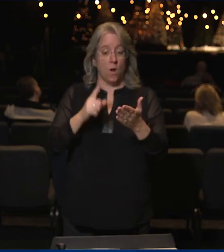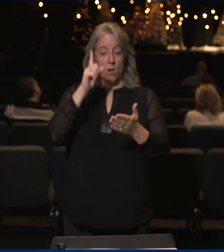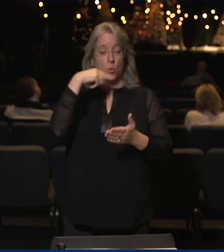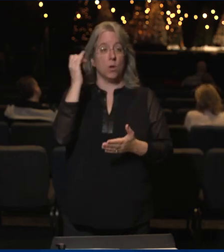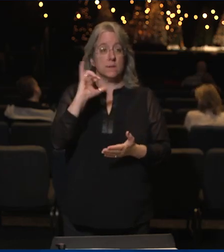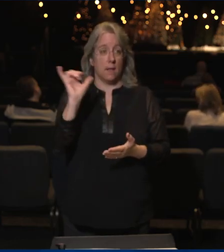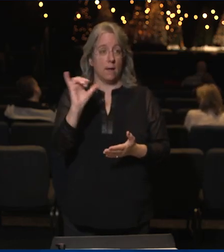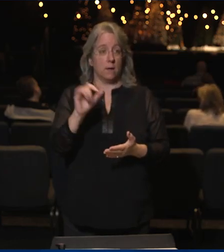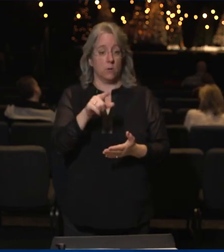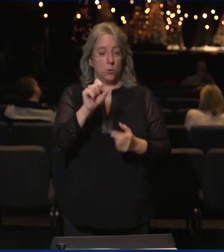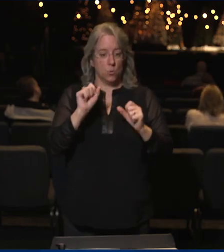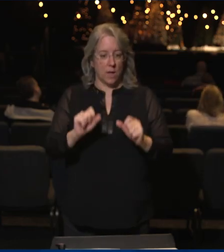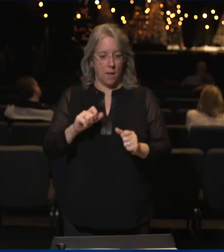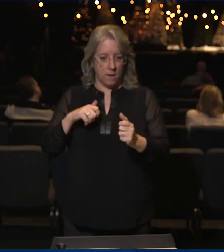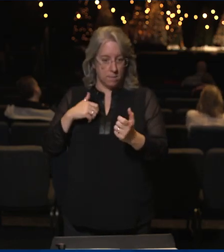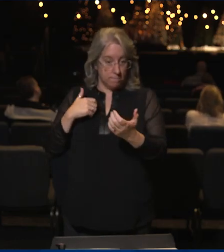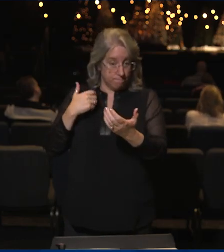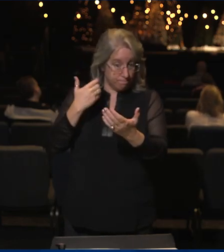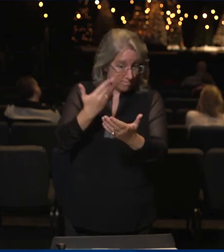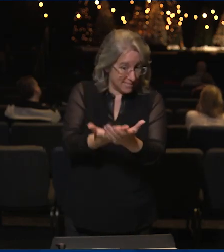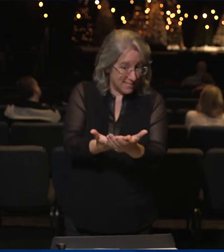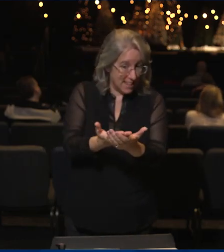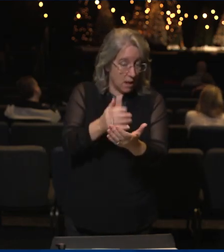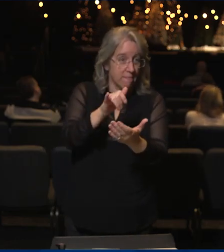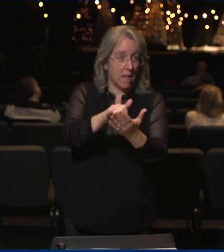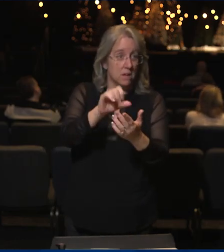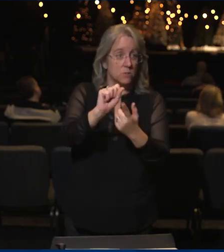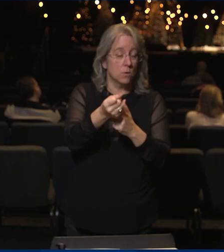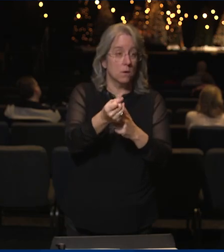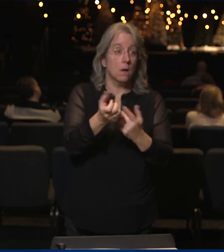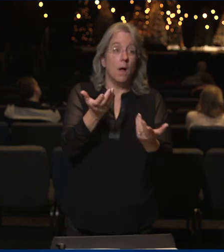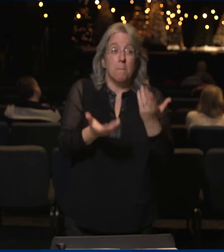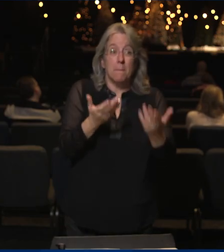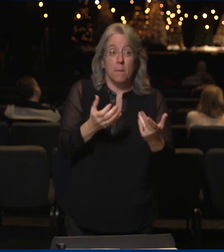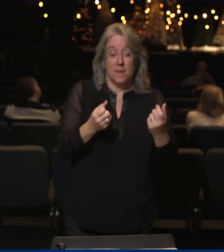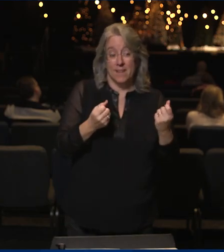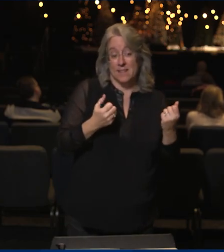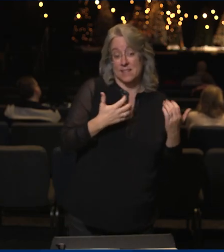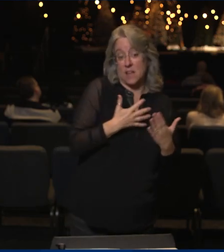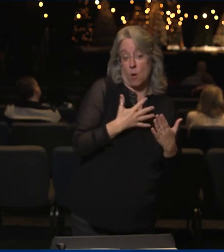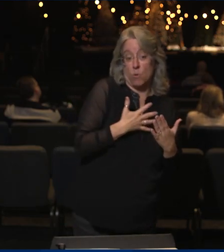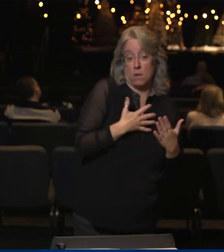challenge. Maybe it's scary, maybe it's exciting.